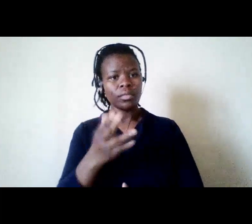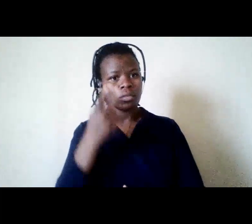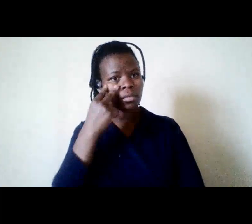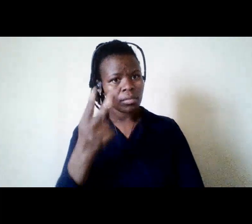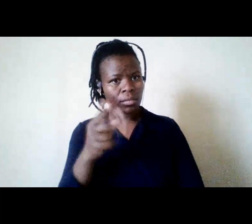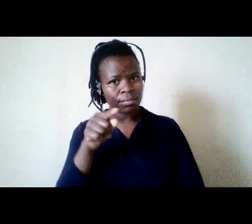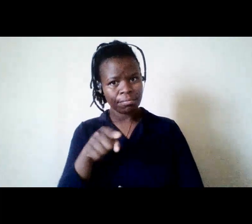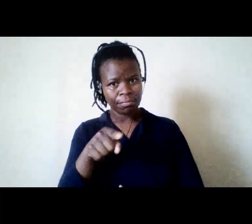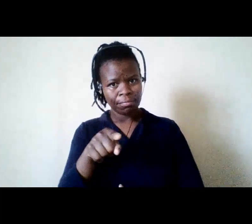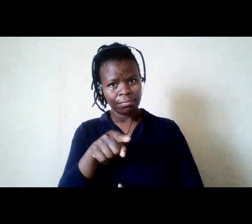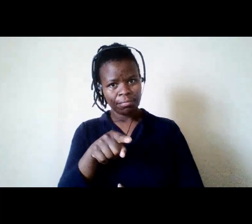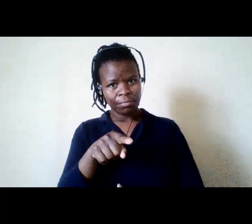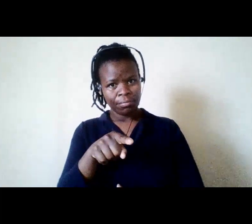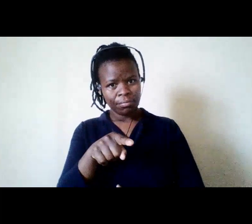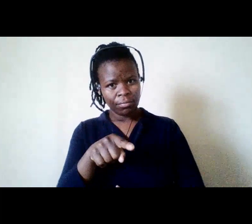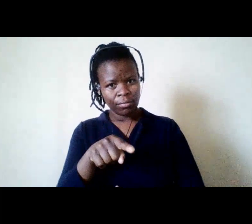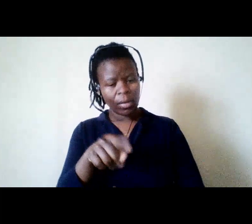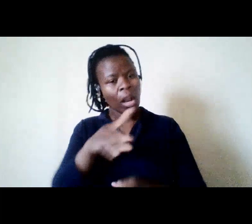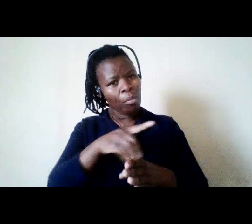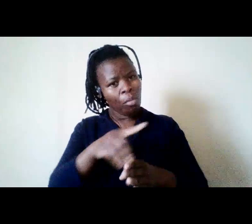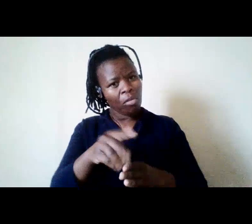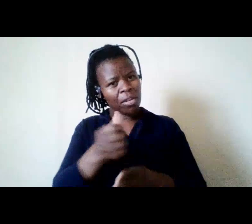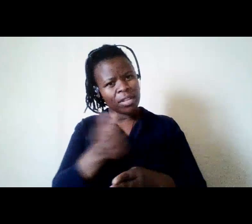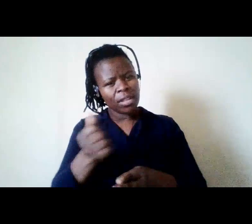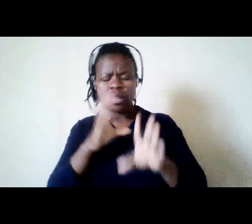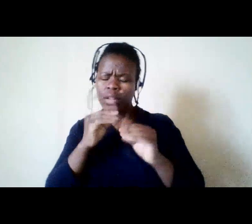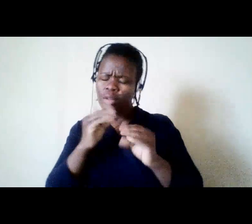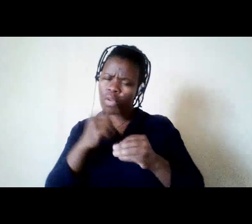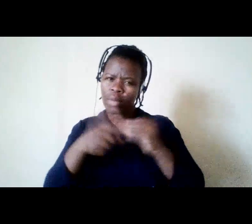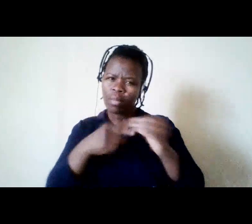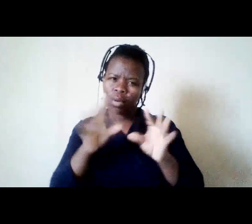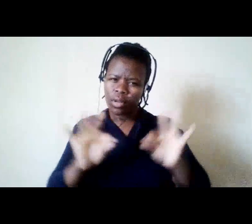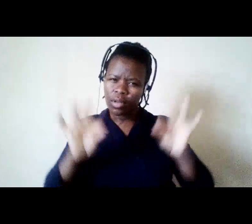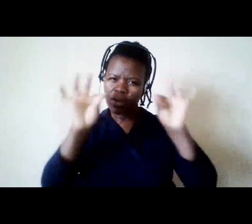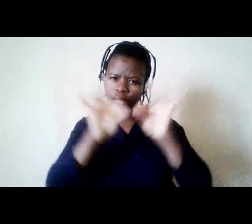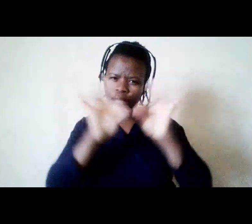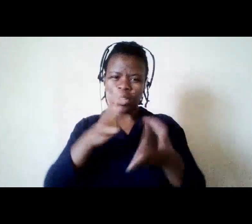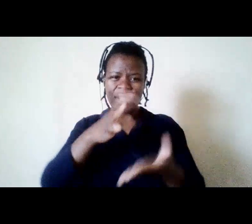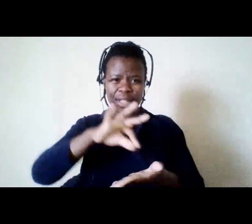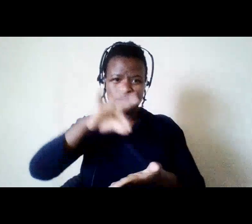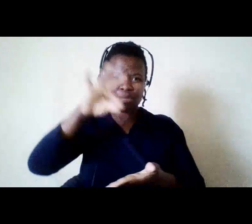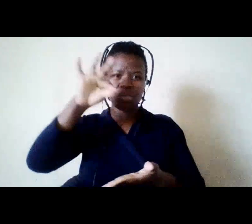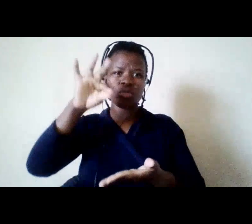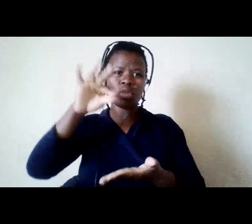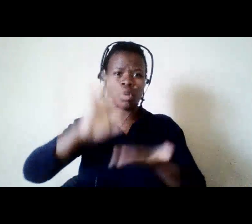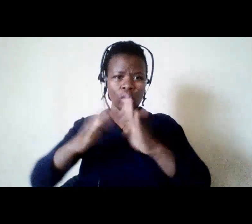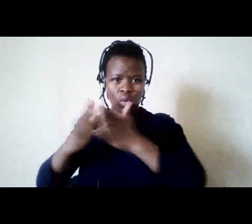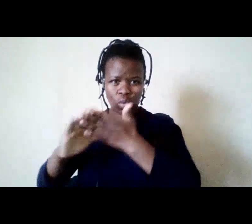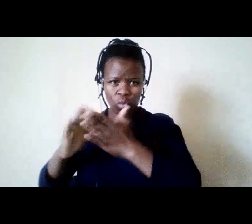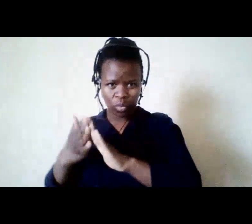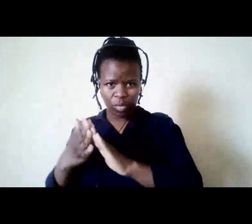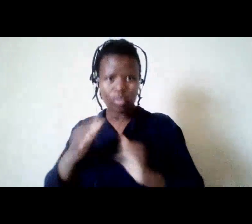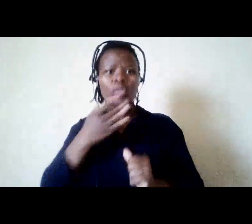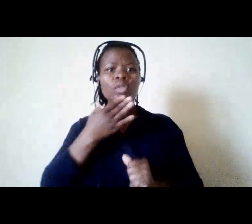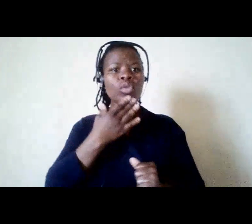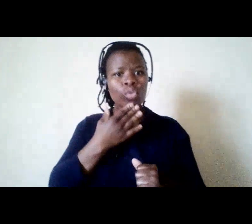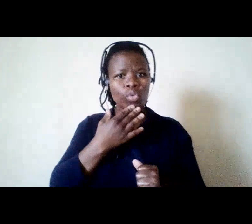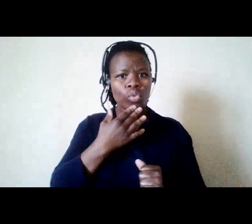Teresa Lorenzo's work, where she speaks about how important the spiritual community was to those